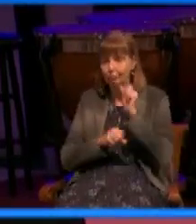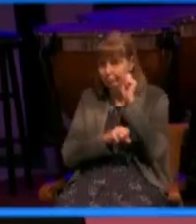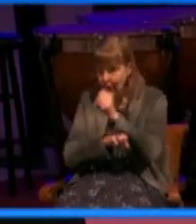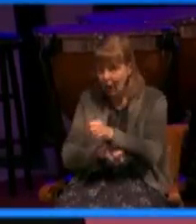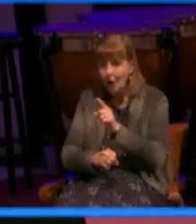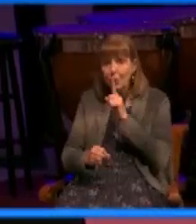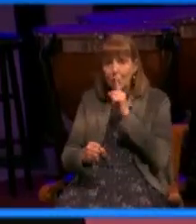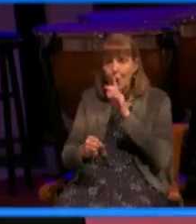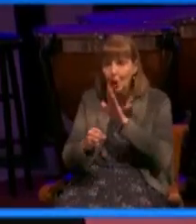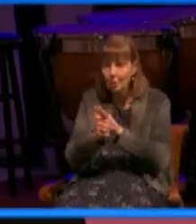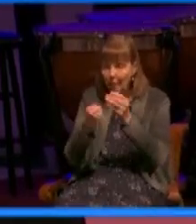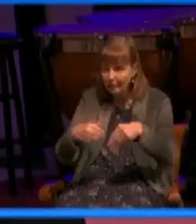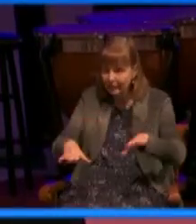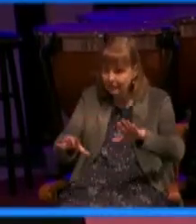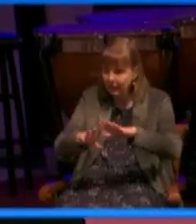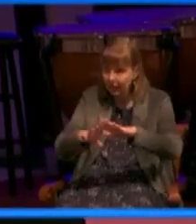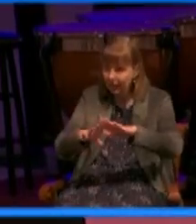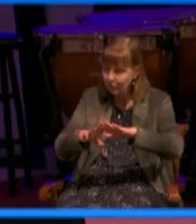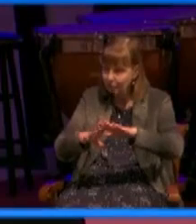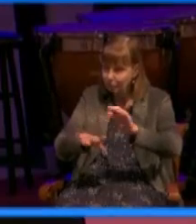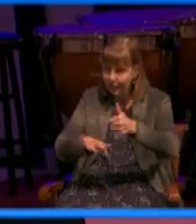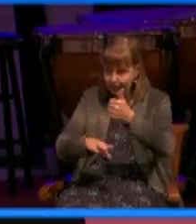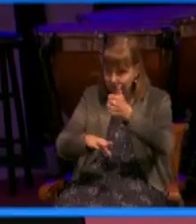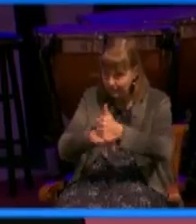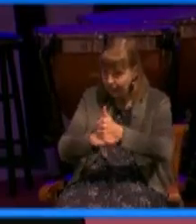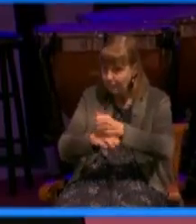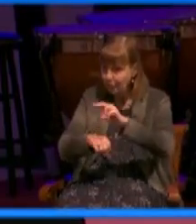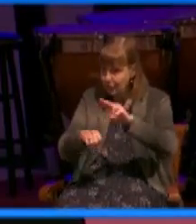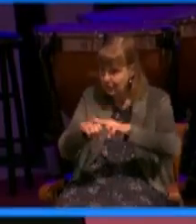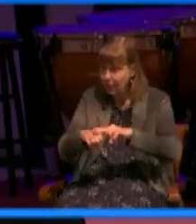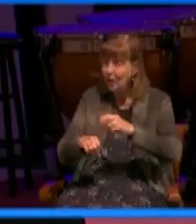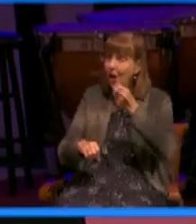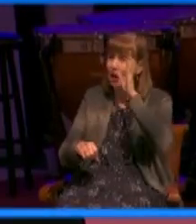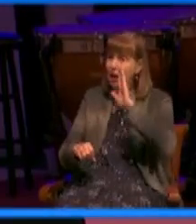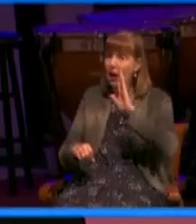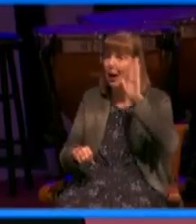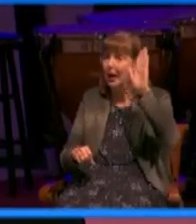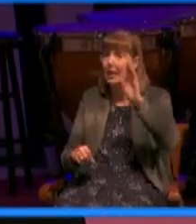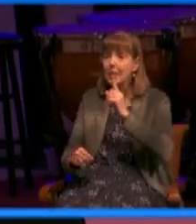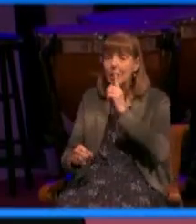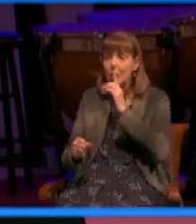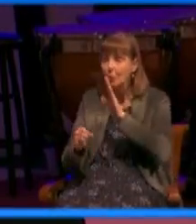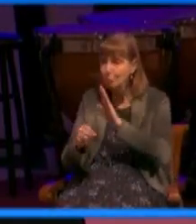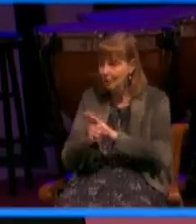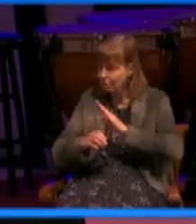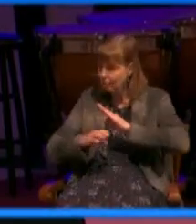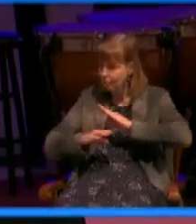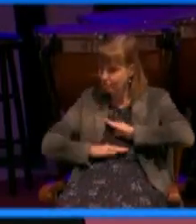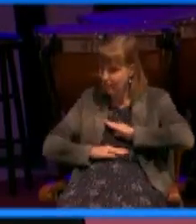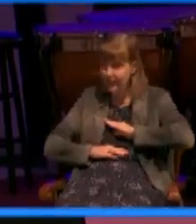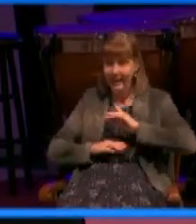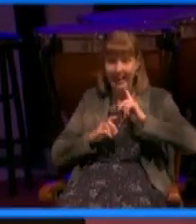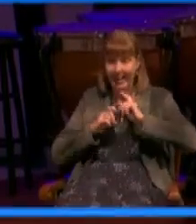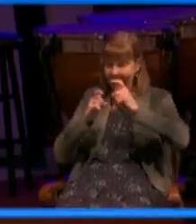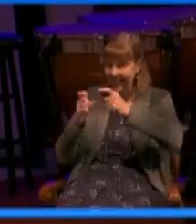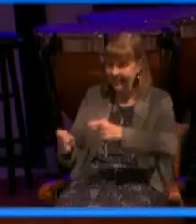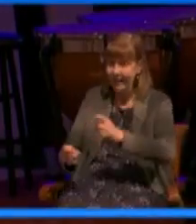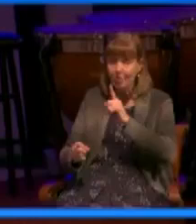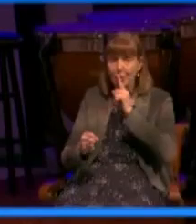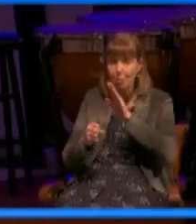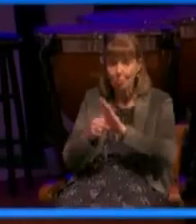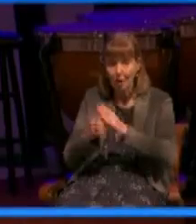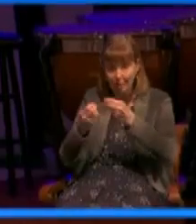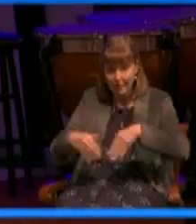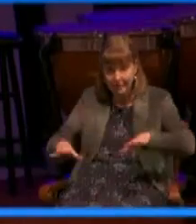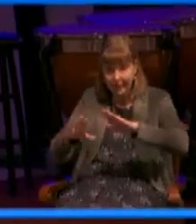up Canaan. God kept his word. God fulfilled his promise. He gave them the promised land. He gave them a king. He gave them land.